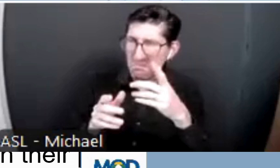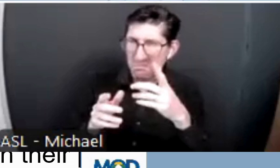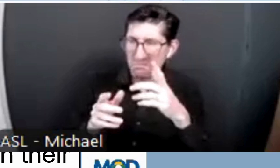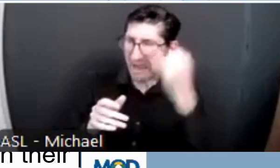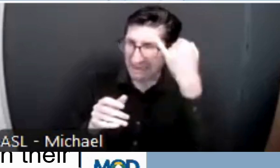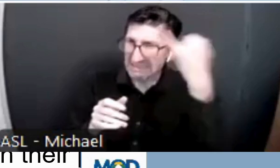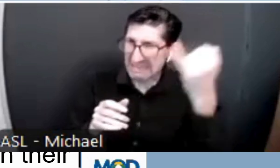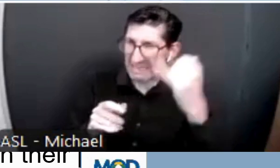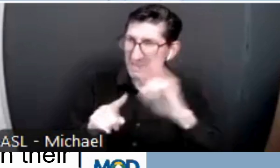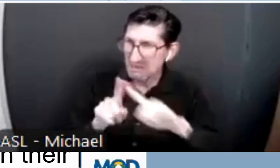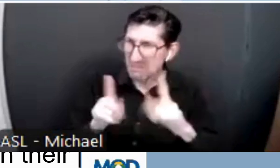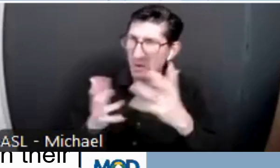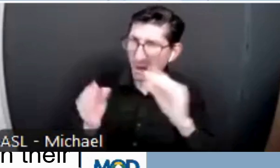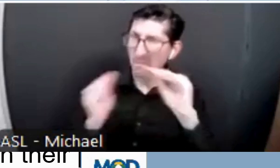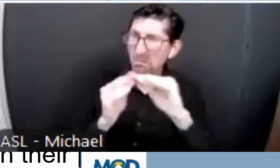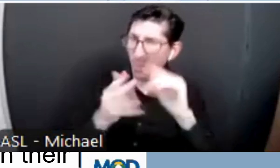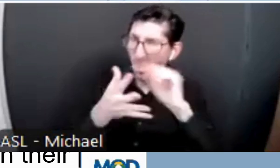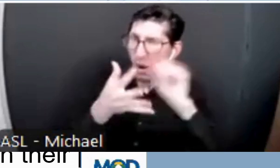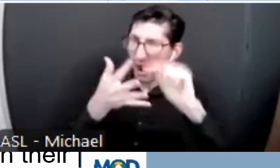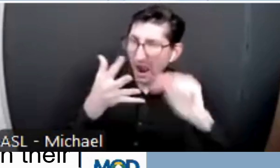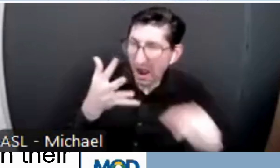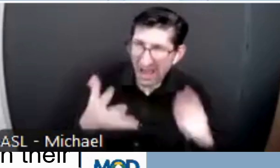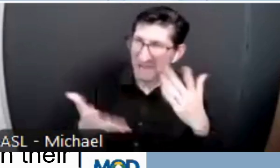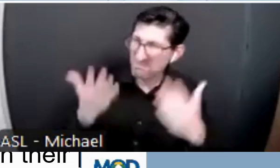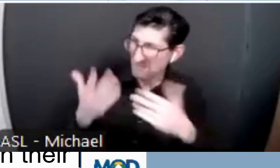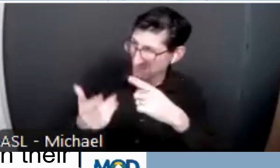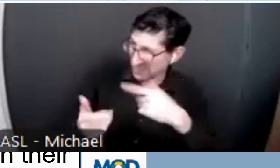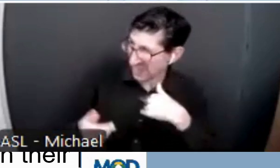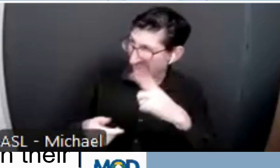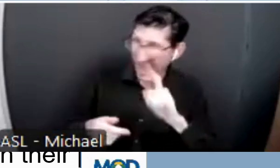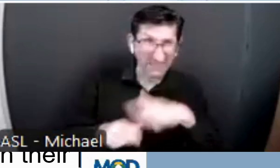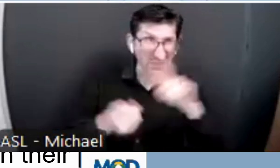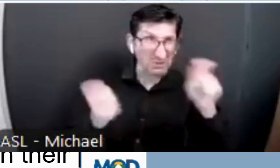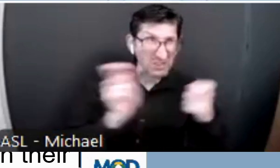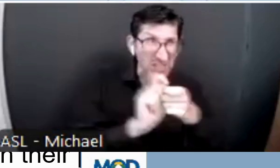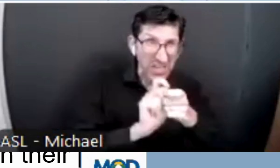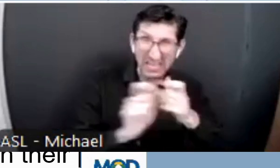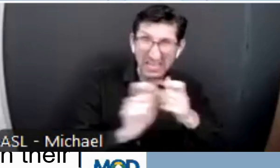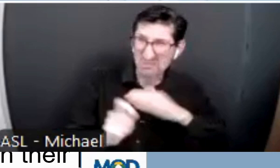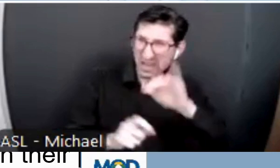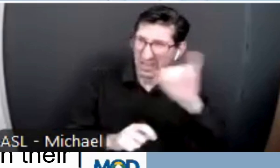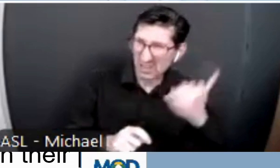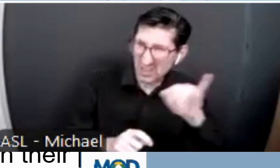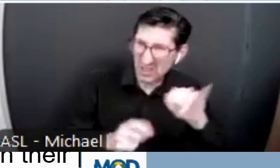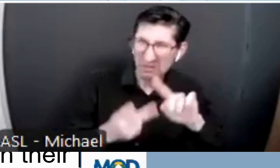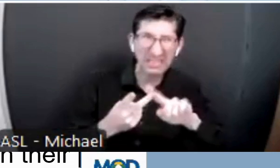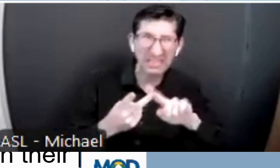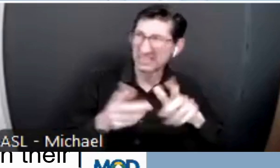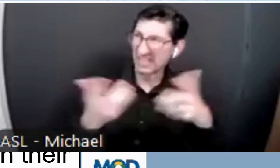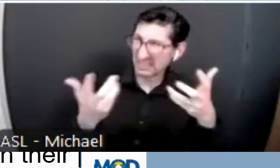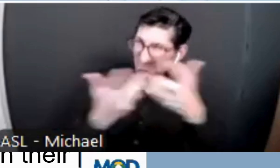whether they can meet other codes, change their insurance costs,